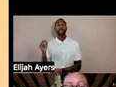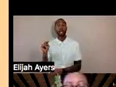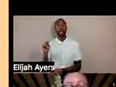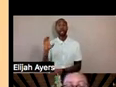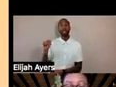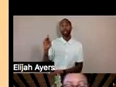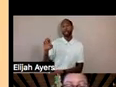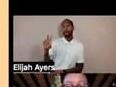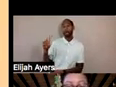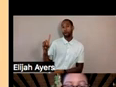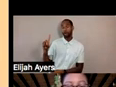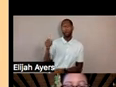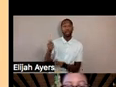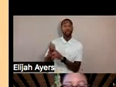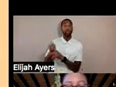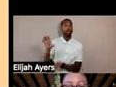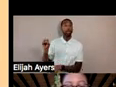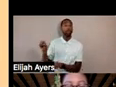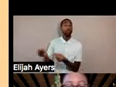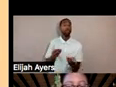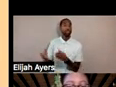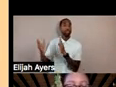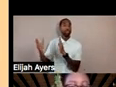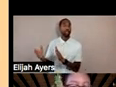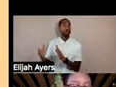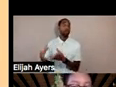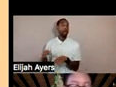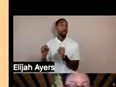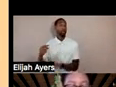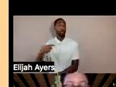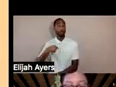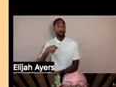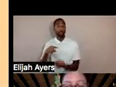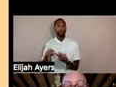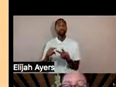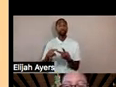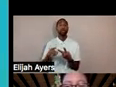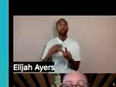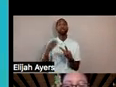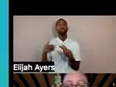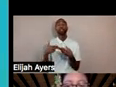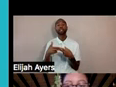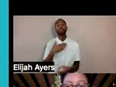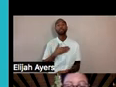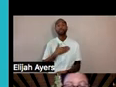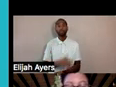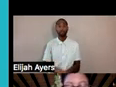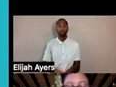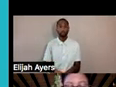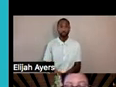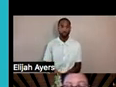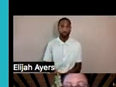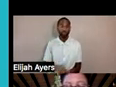that is co-facilitated and held by me. Next slide, please. DJ